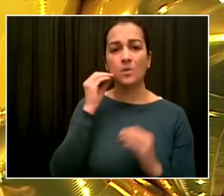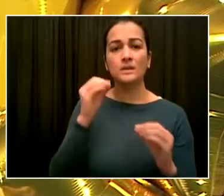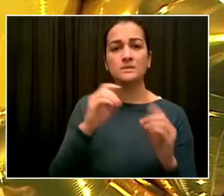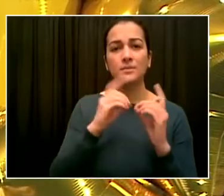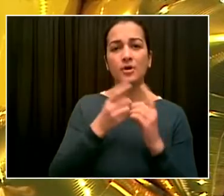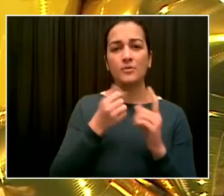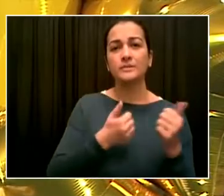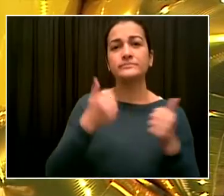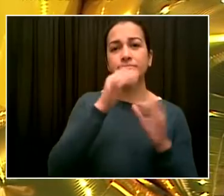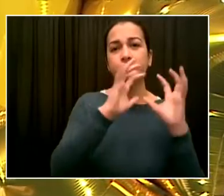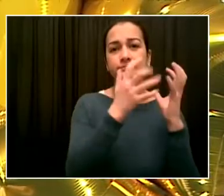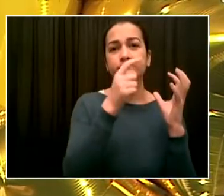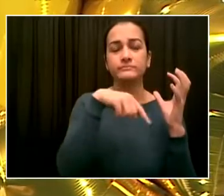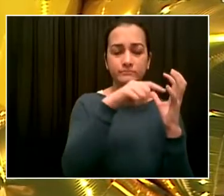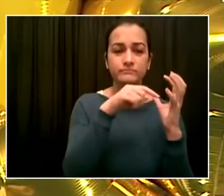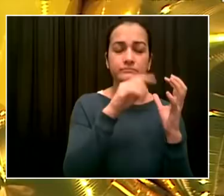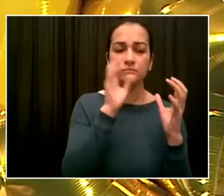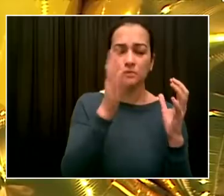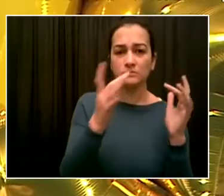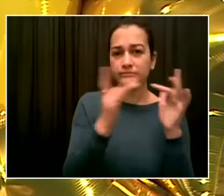from the Daily News.